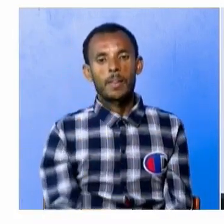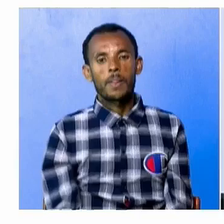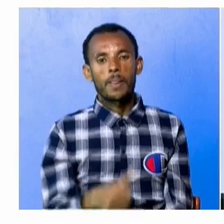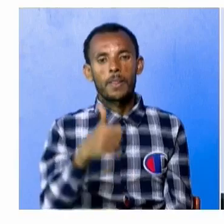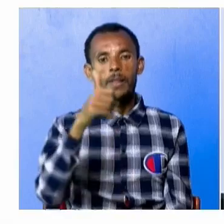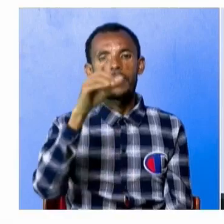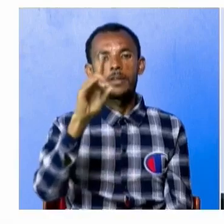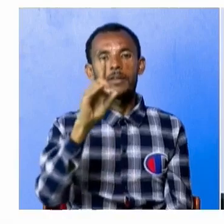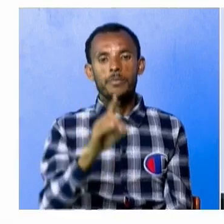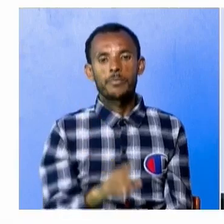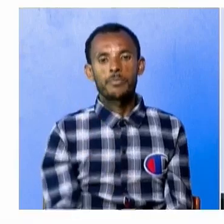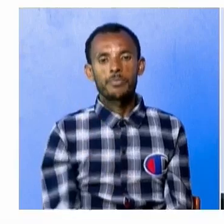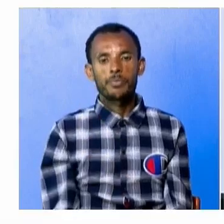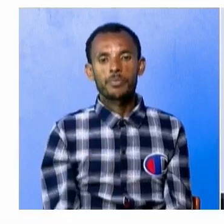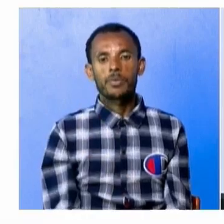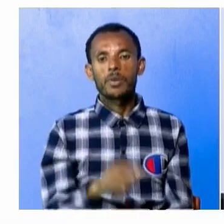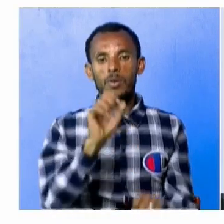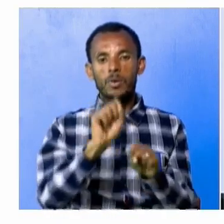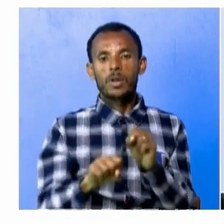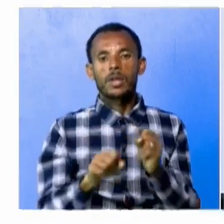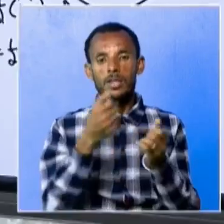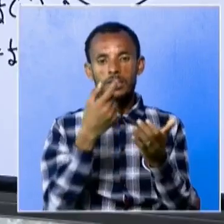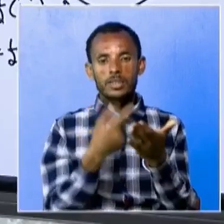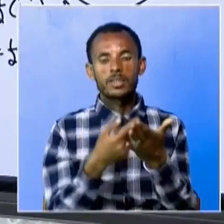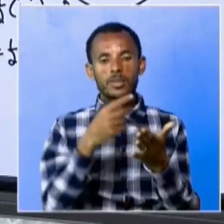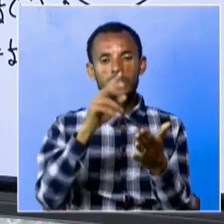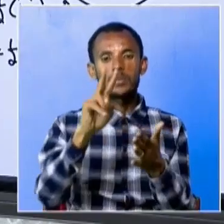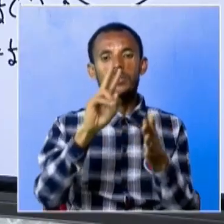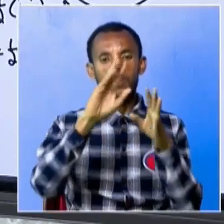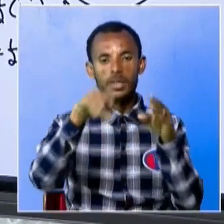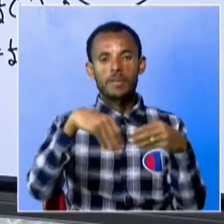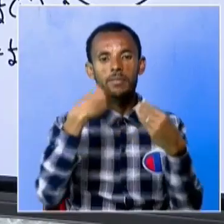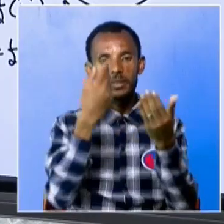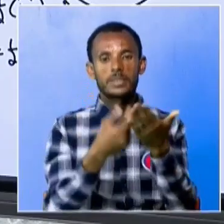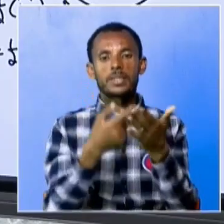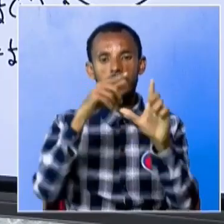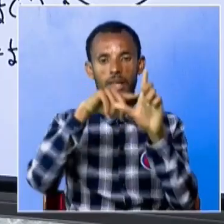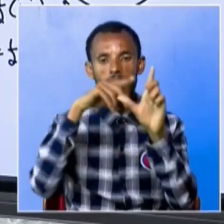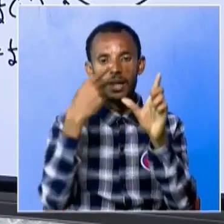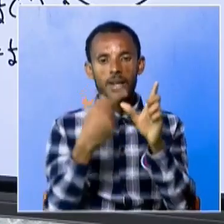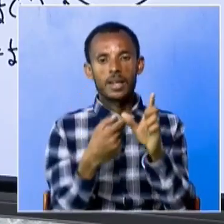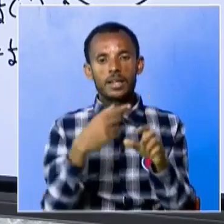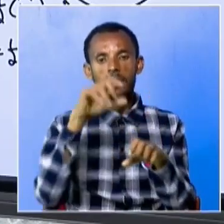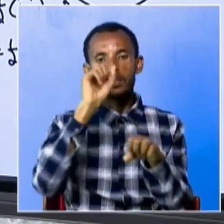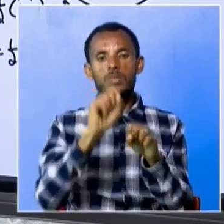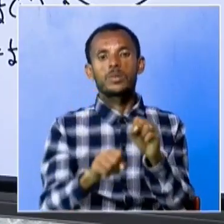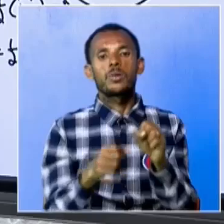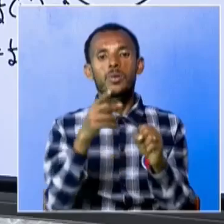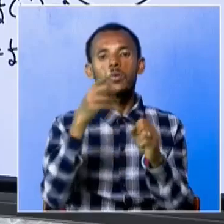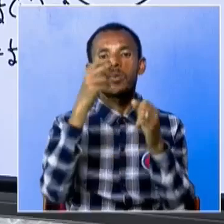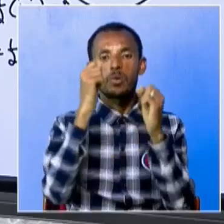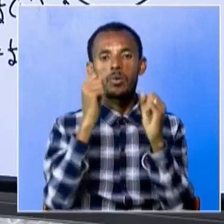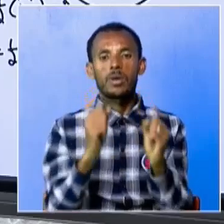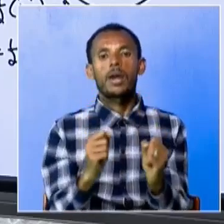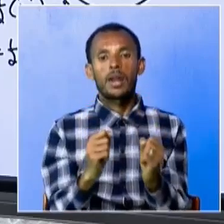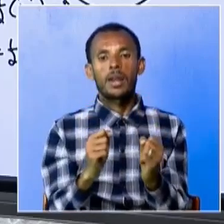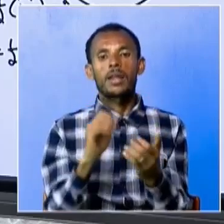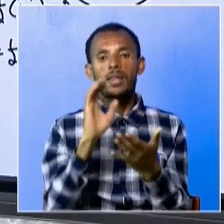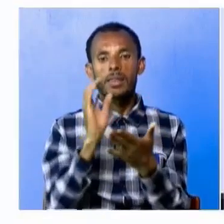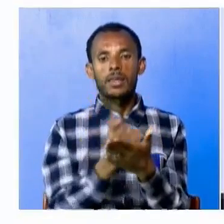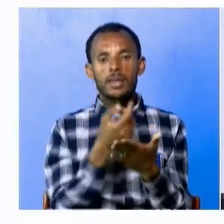AD, okay? So these two gives us this angle, okay? So you can take out this